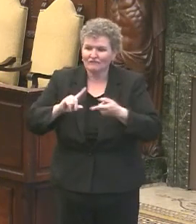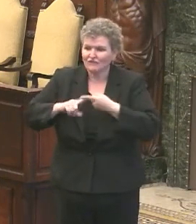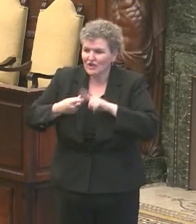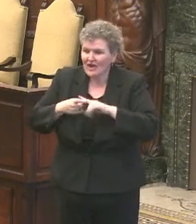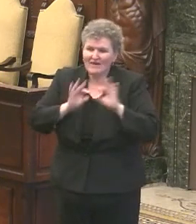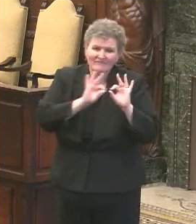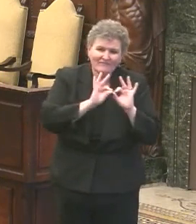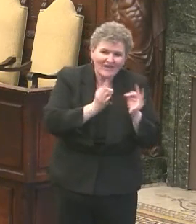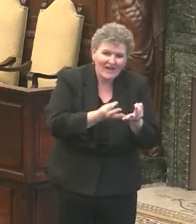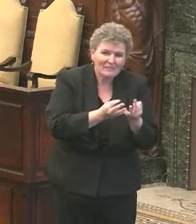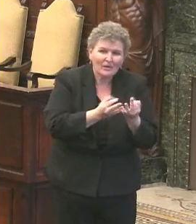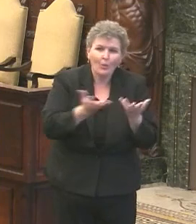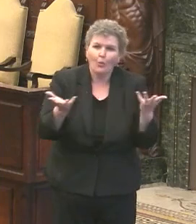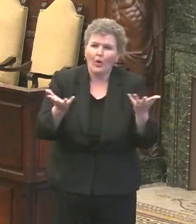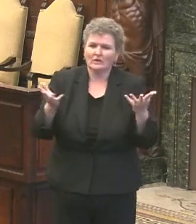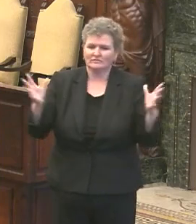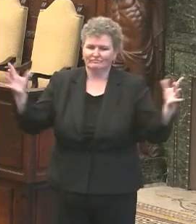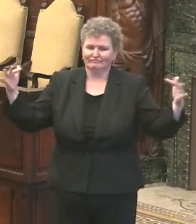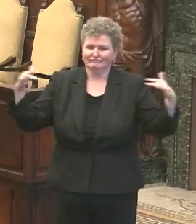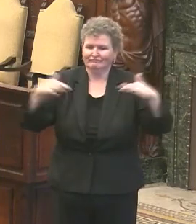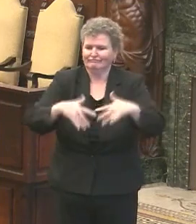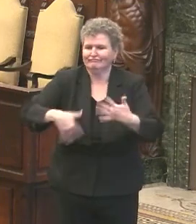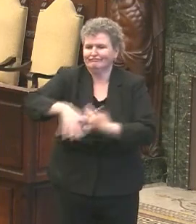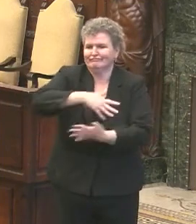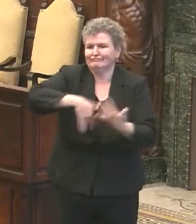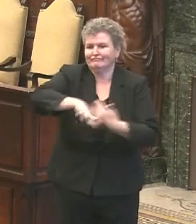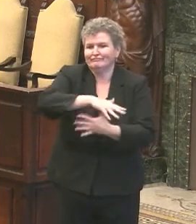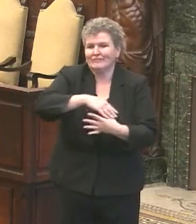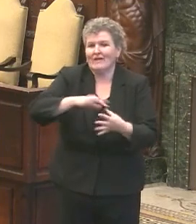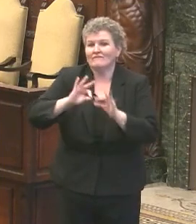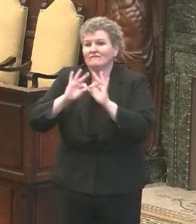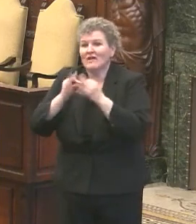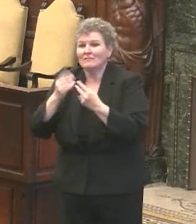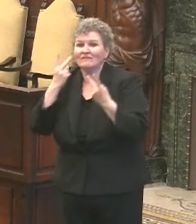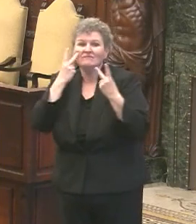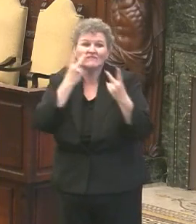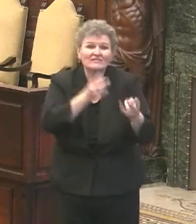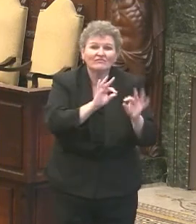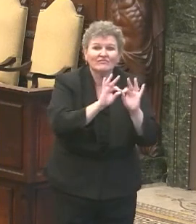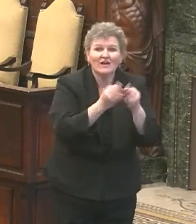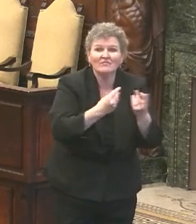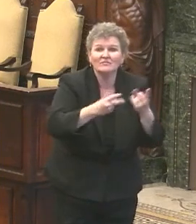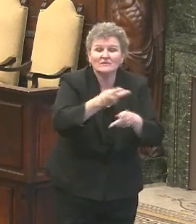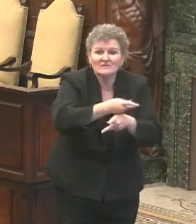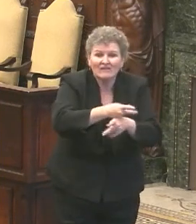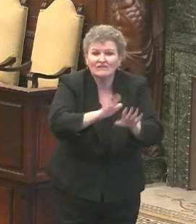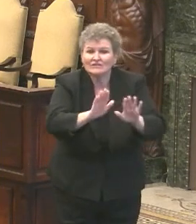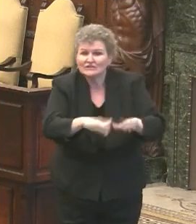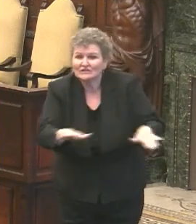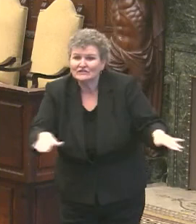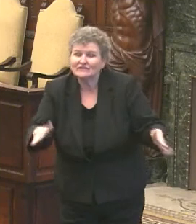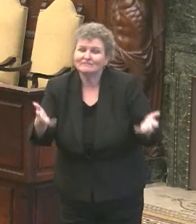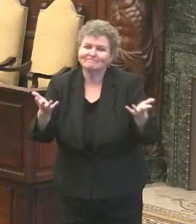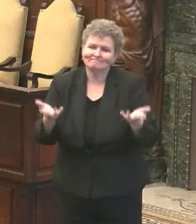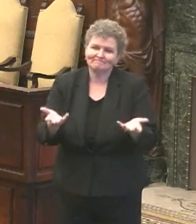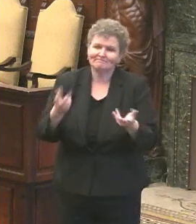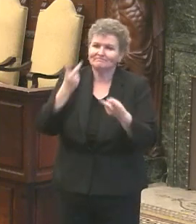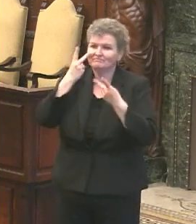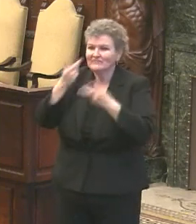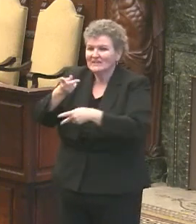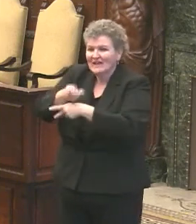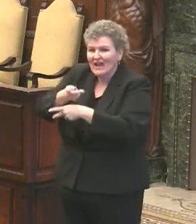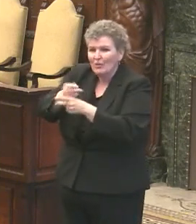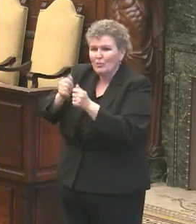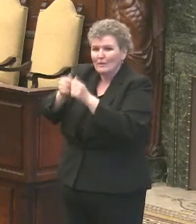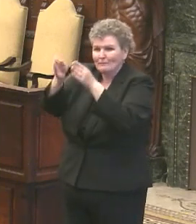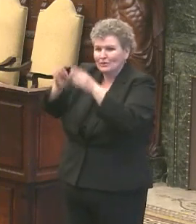social gatherings. This is, for example, when relatives are visiting each other to help take care of children, or they're visiting to take care of a person who has a